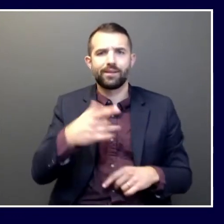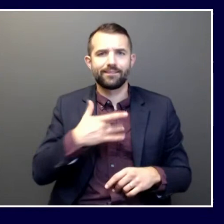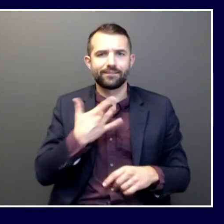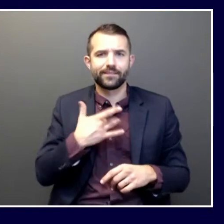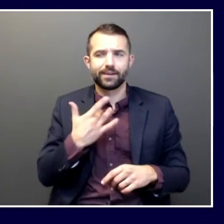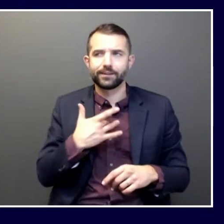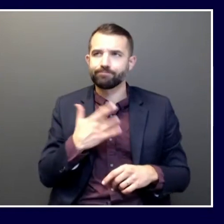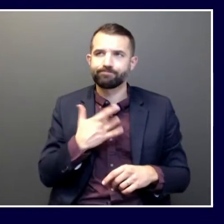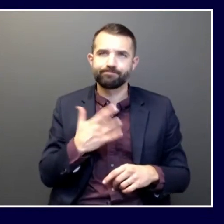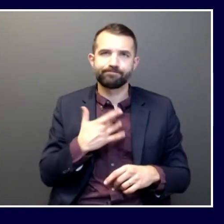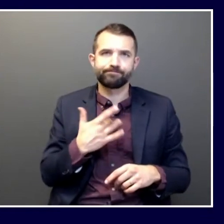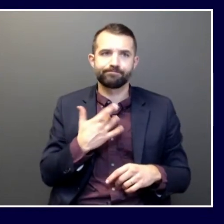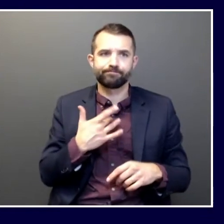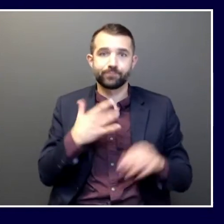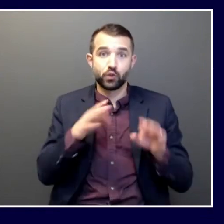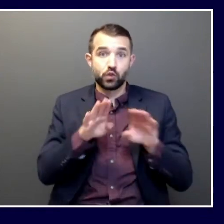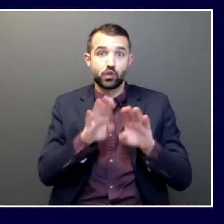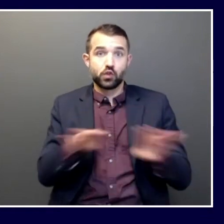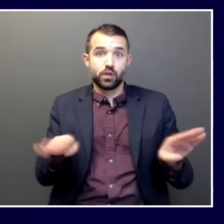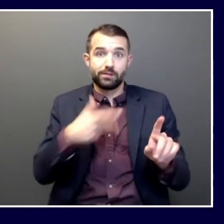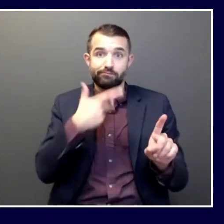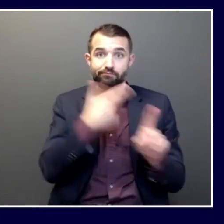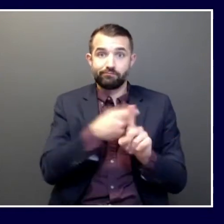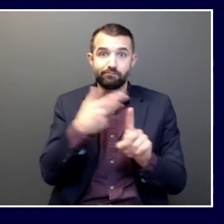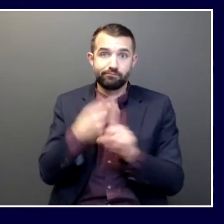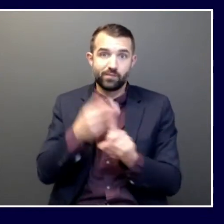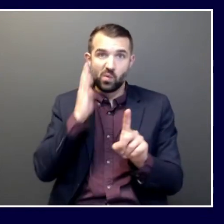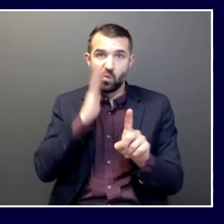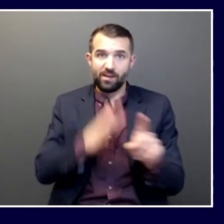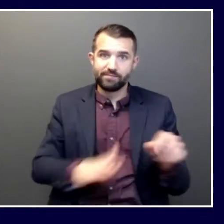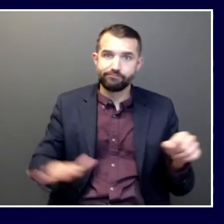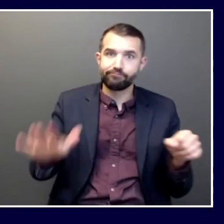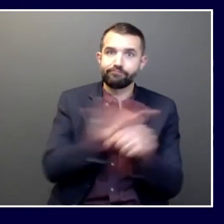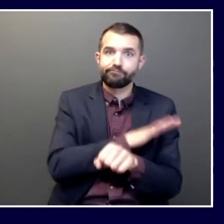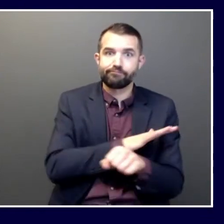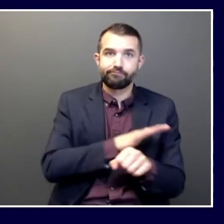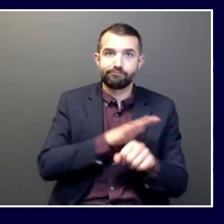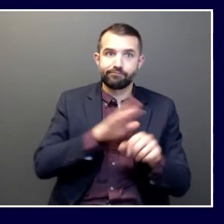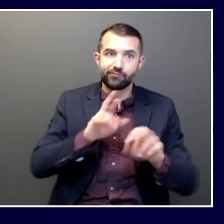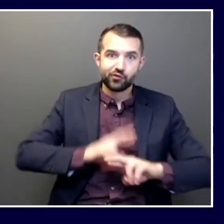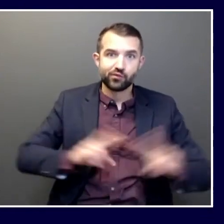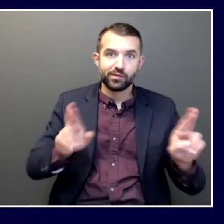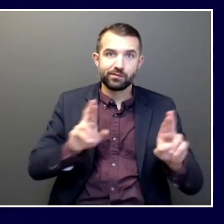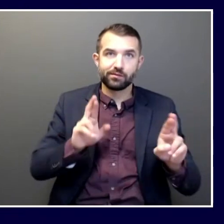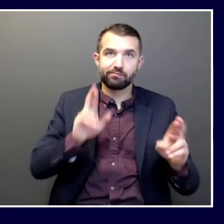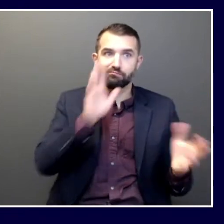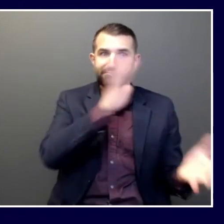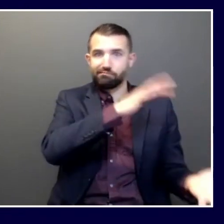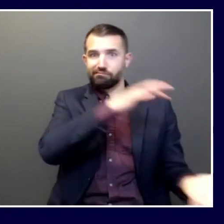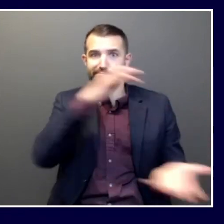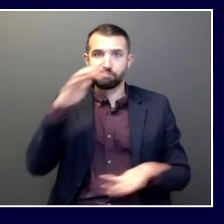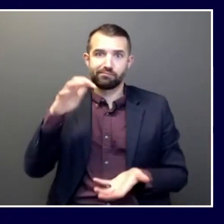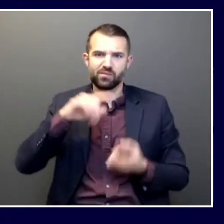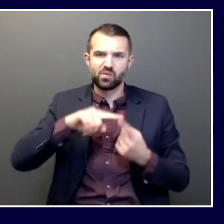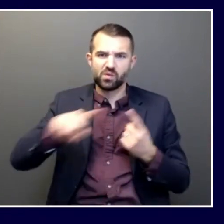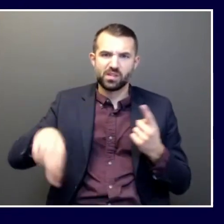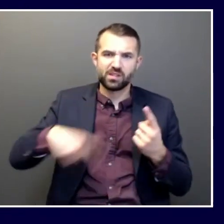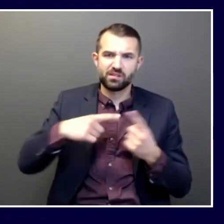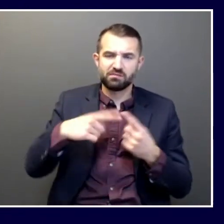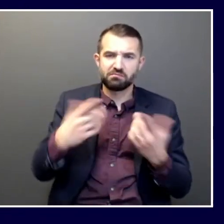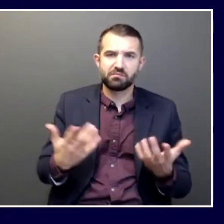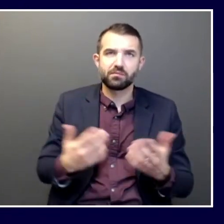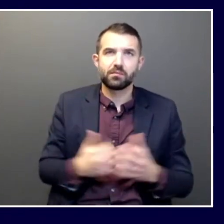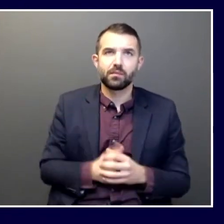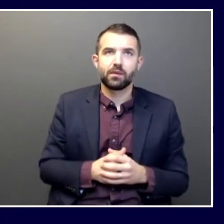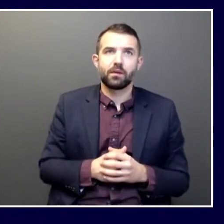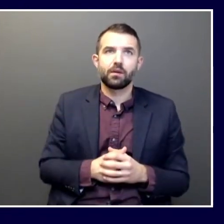and the doses on hand? I don't know when we're supposed to receive those 34,000 doses. Sure, Patty. They're coming in on a rolling basis. The first doses